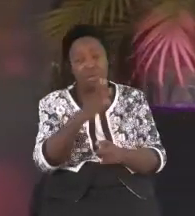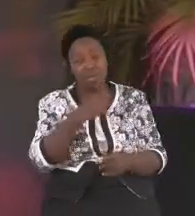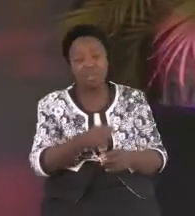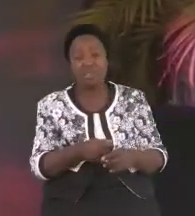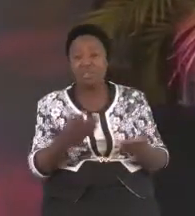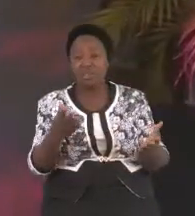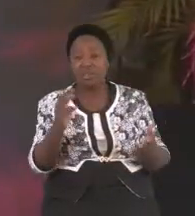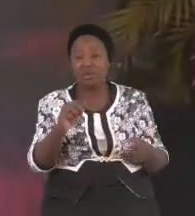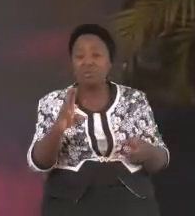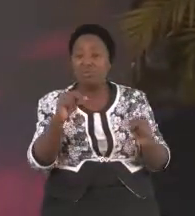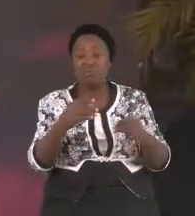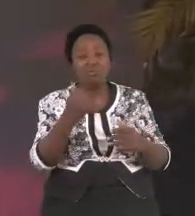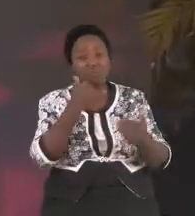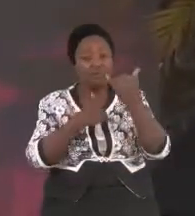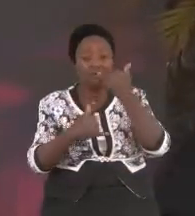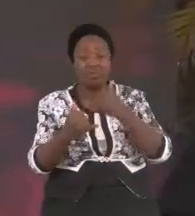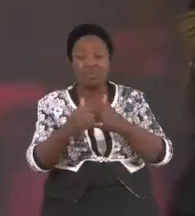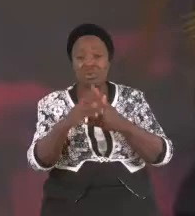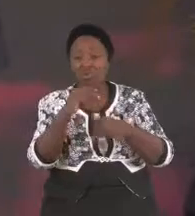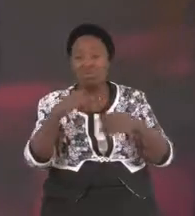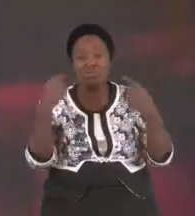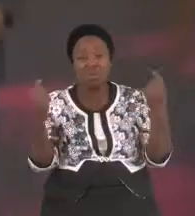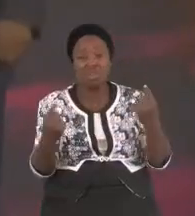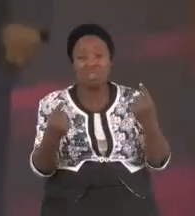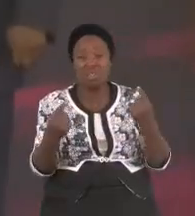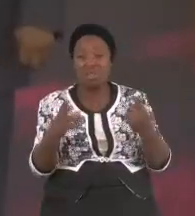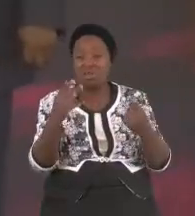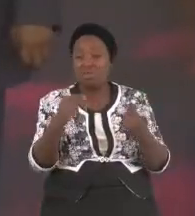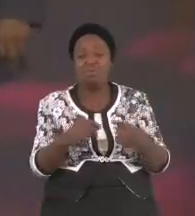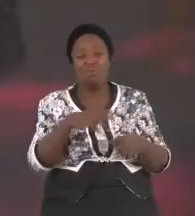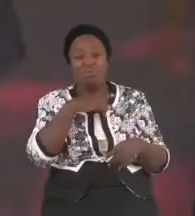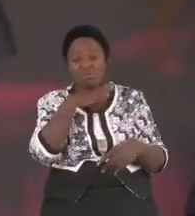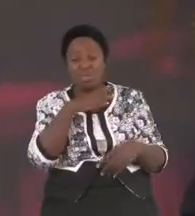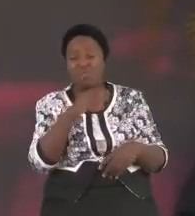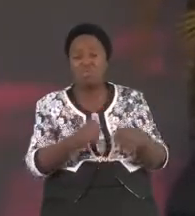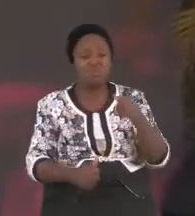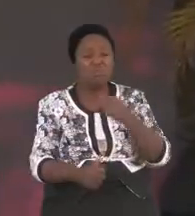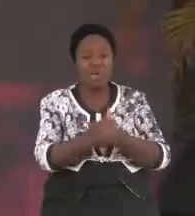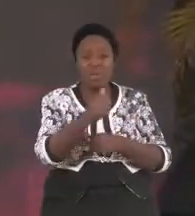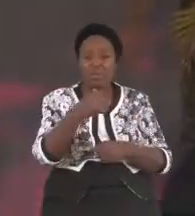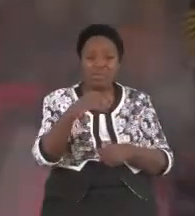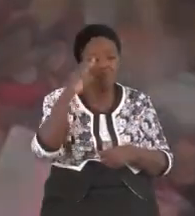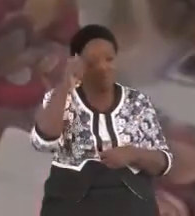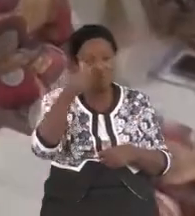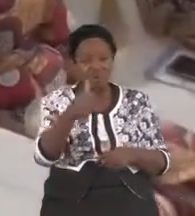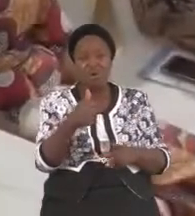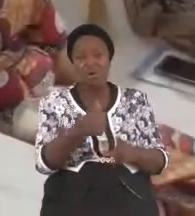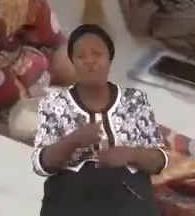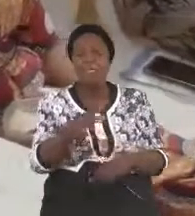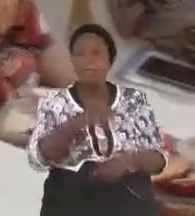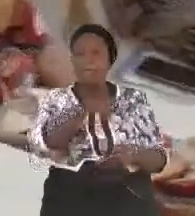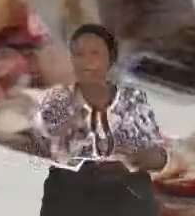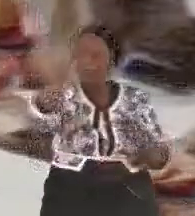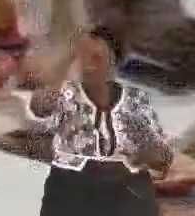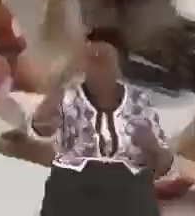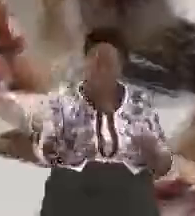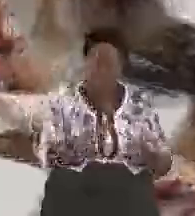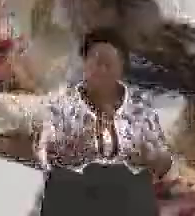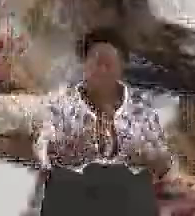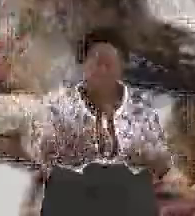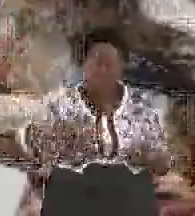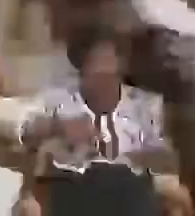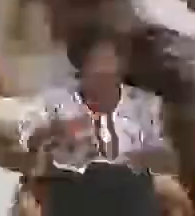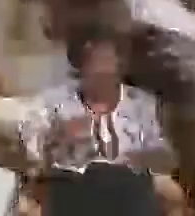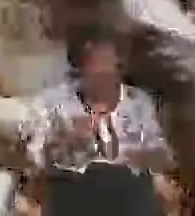sin, no spot, no blame of his own. Perfect. And yet he